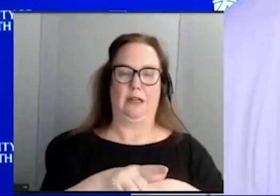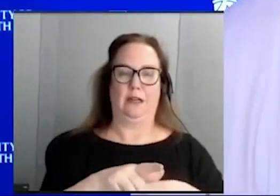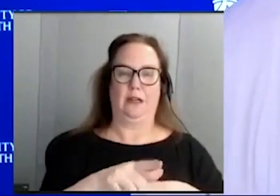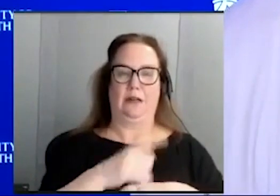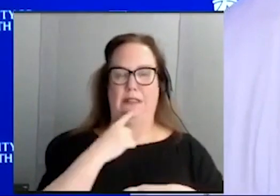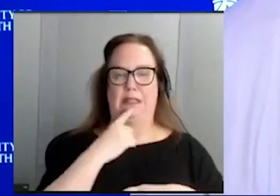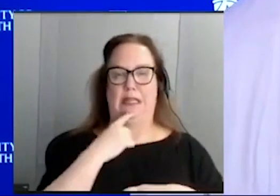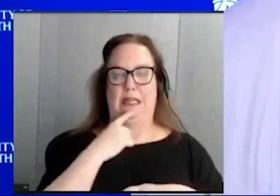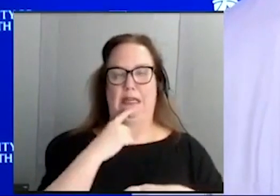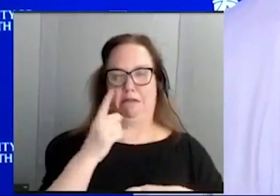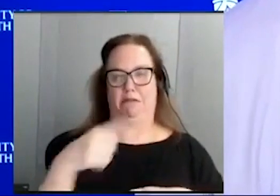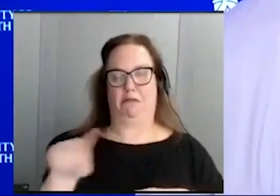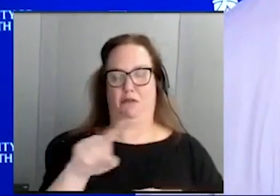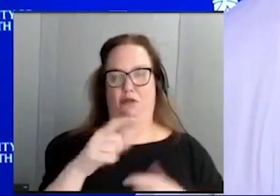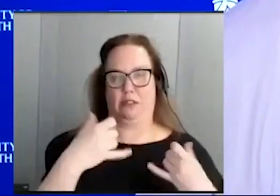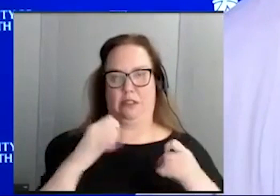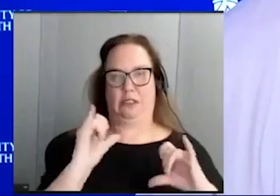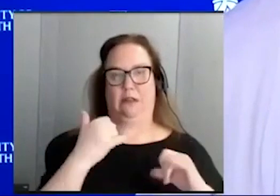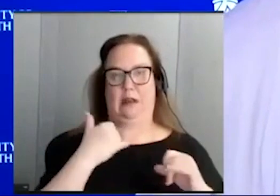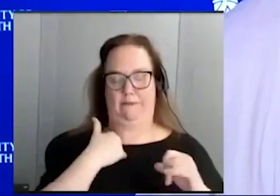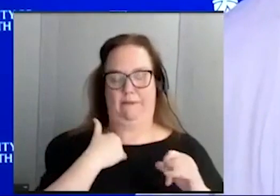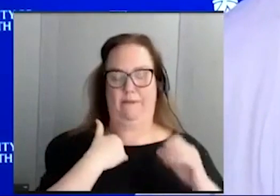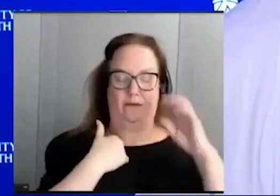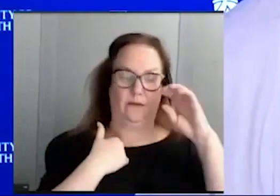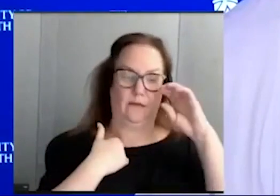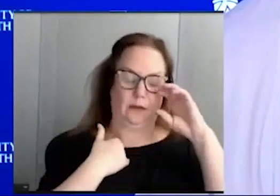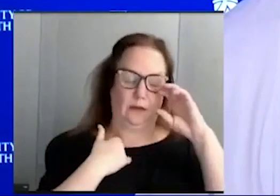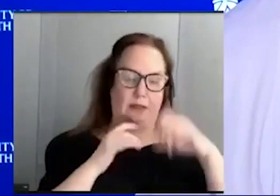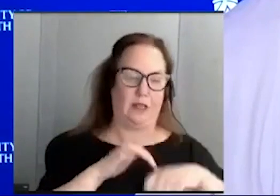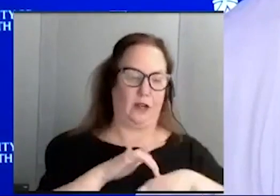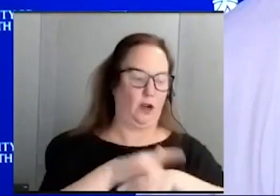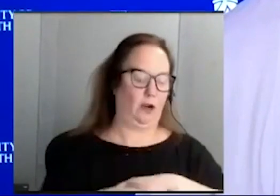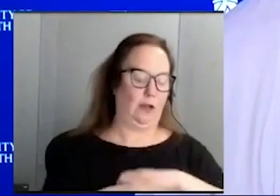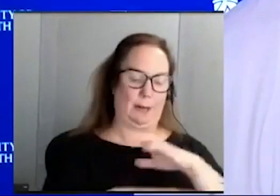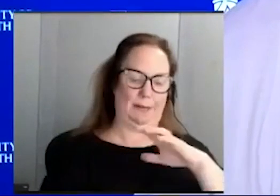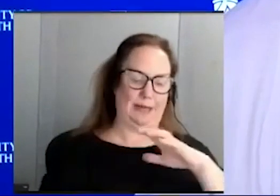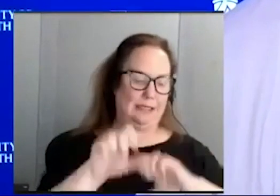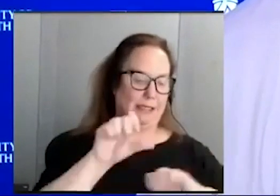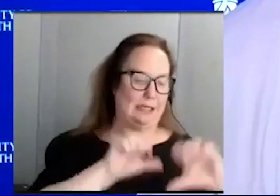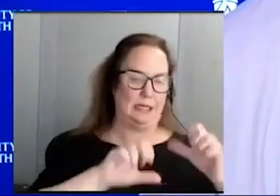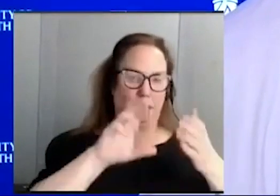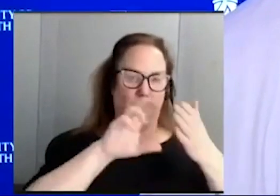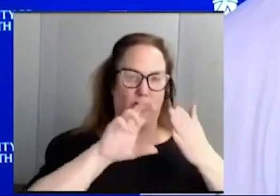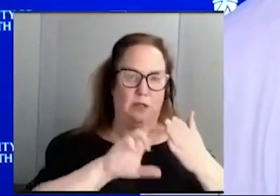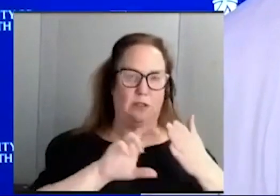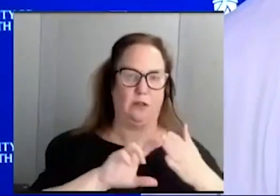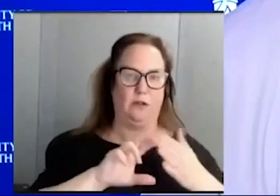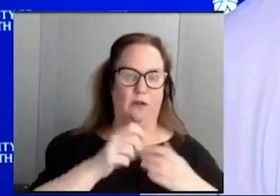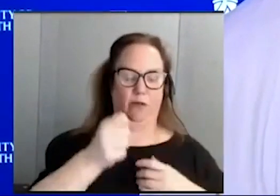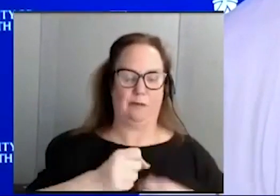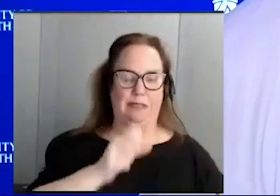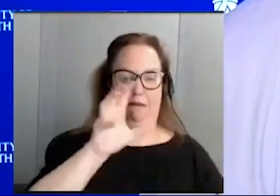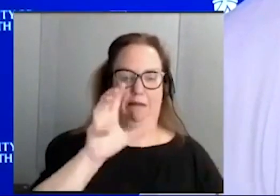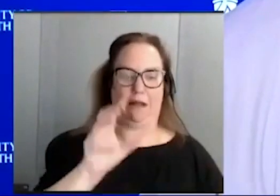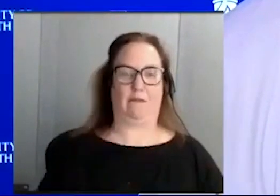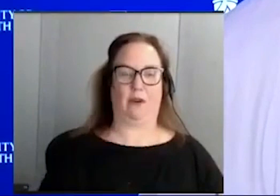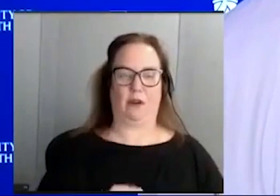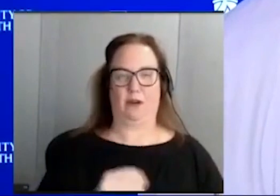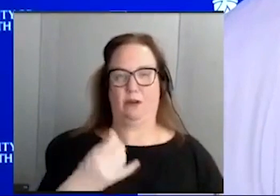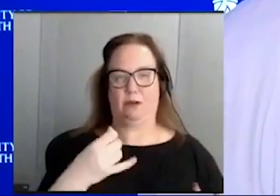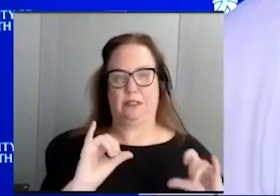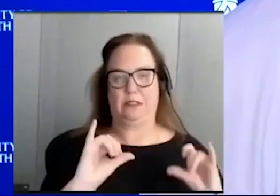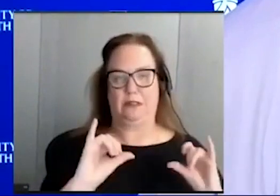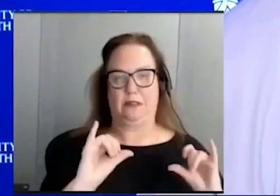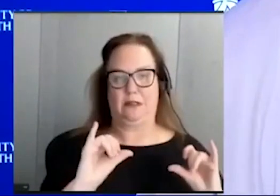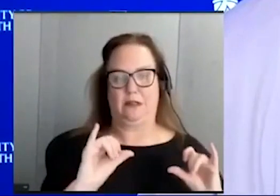you should still have, and this is, again, that early basic science research from South Africa, you will still have, if you have an attacked